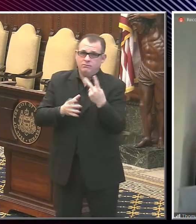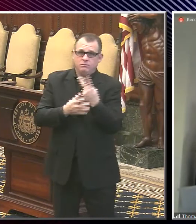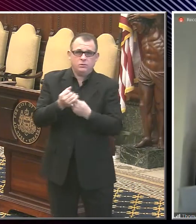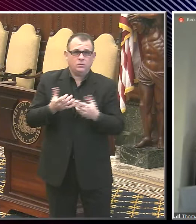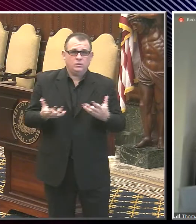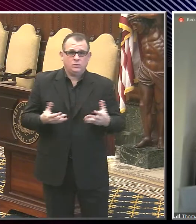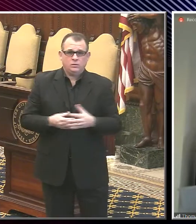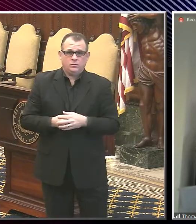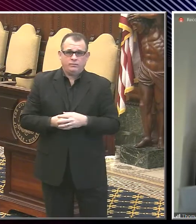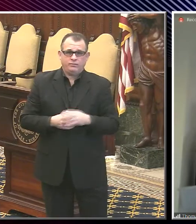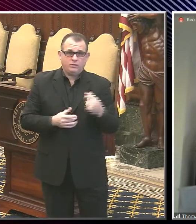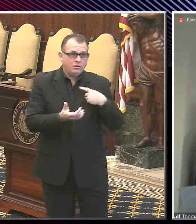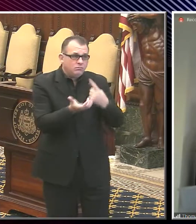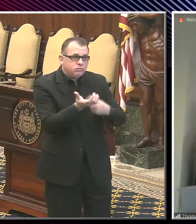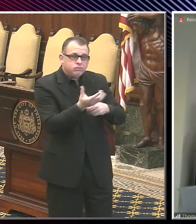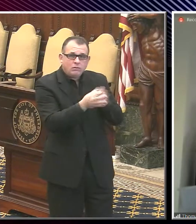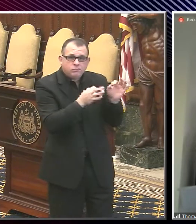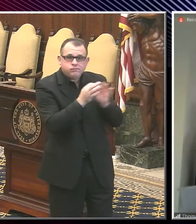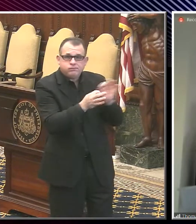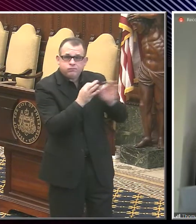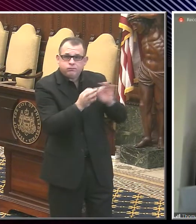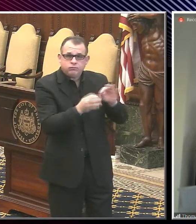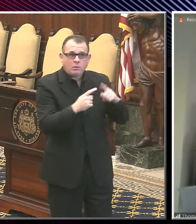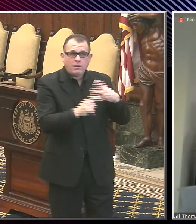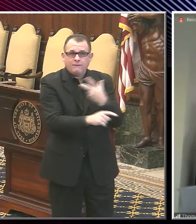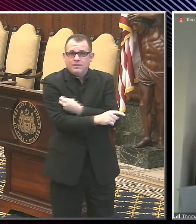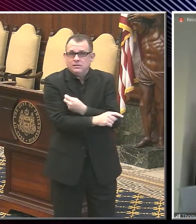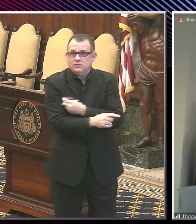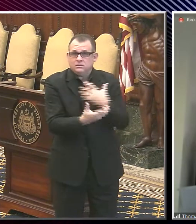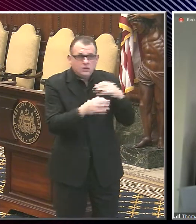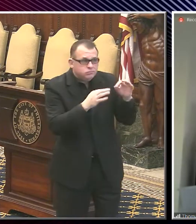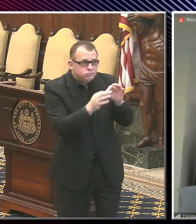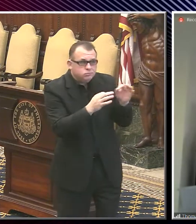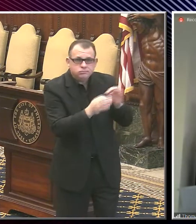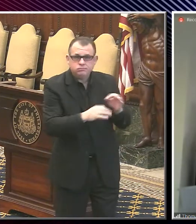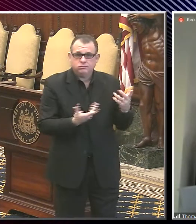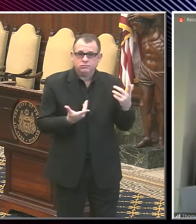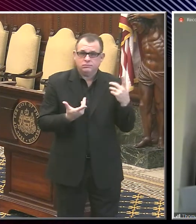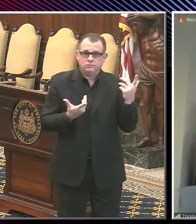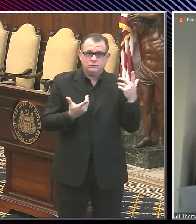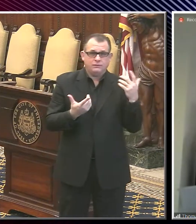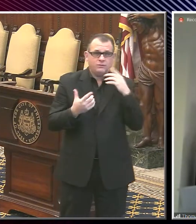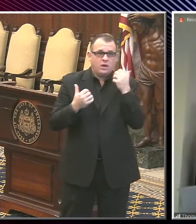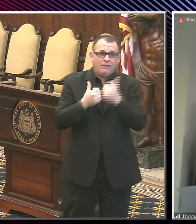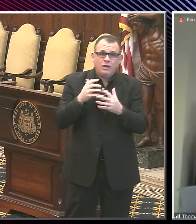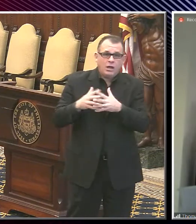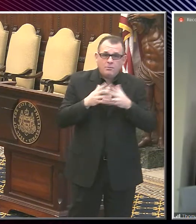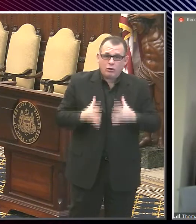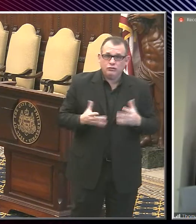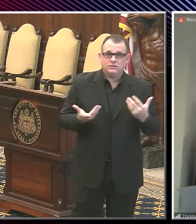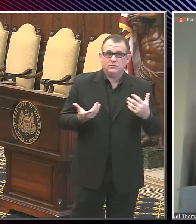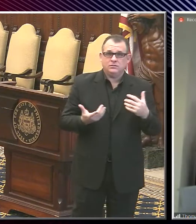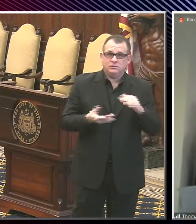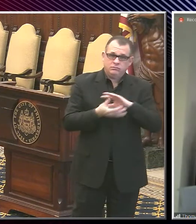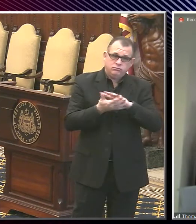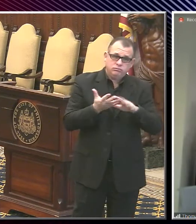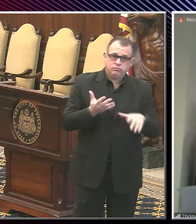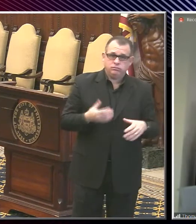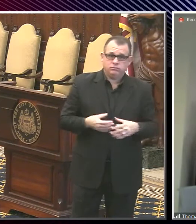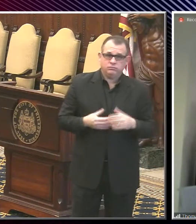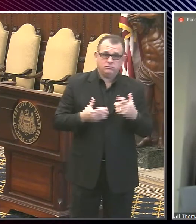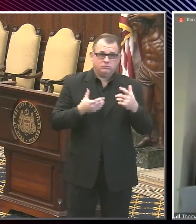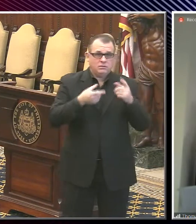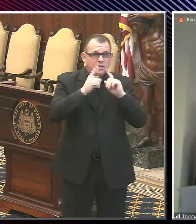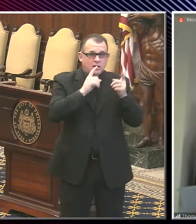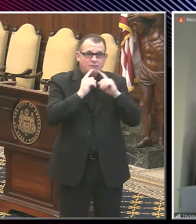plenty of conversations so that we can encourage high vaccination rates amongst the people who are African-American and other minority groups. I think those conversations